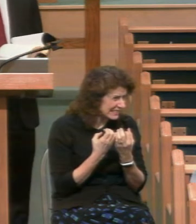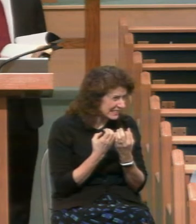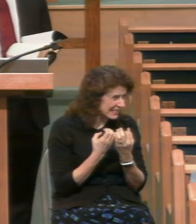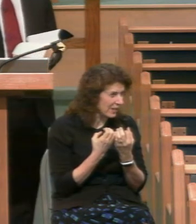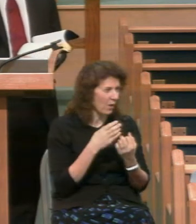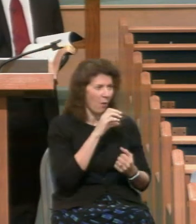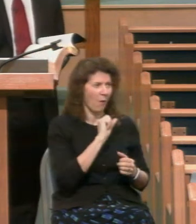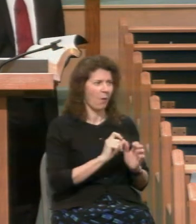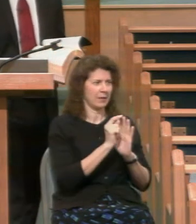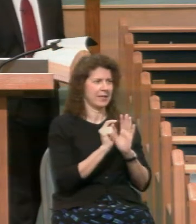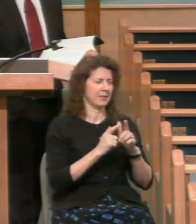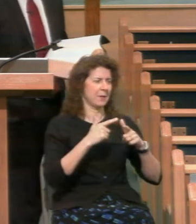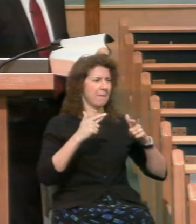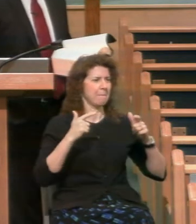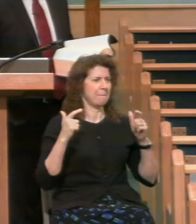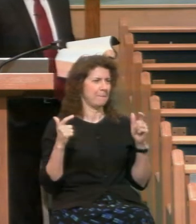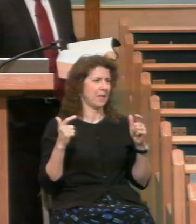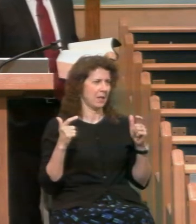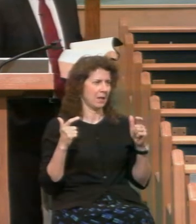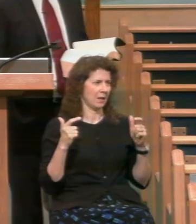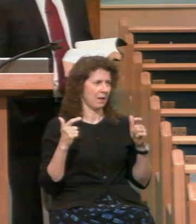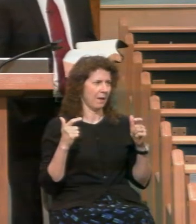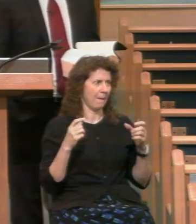the Old Testament's big, and we got to cover a lot of material.